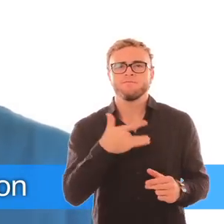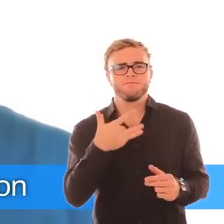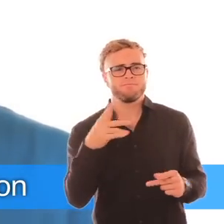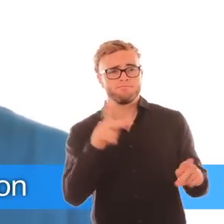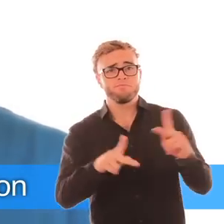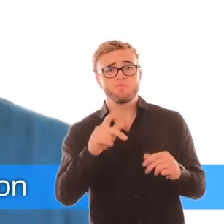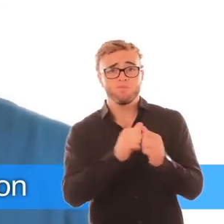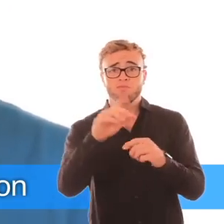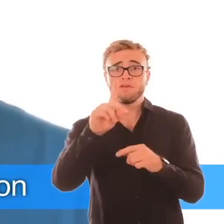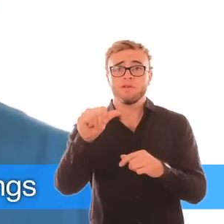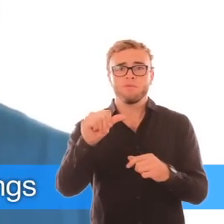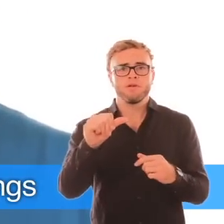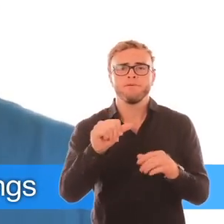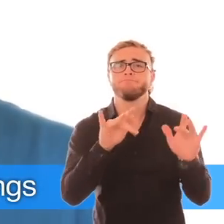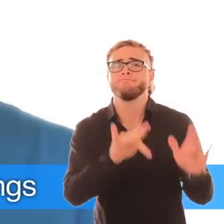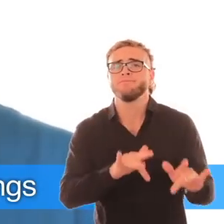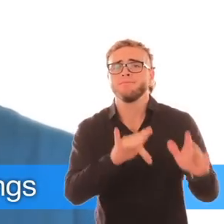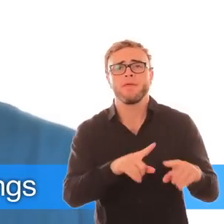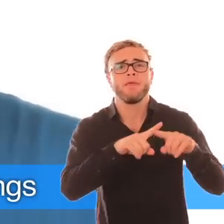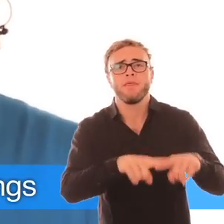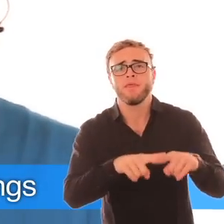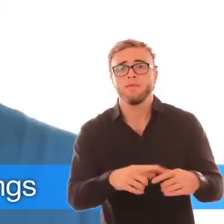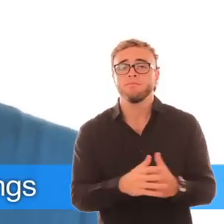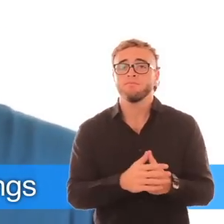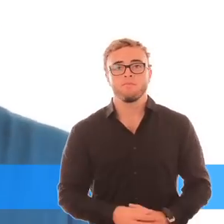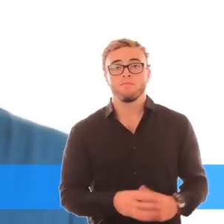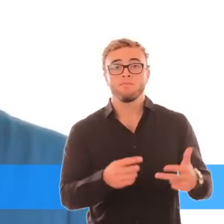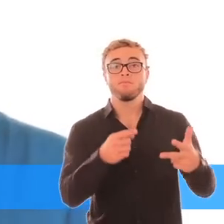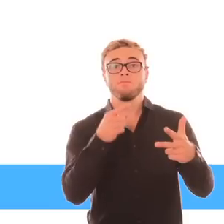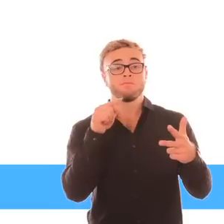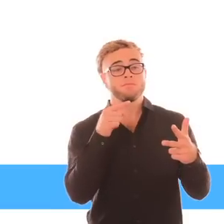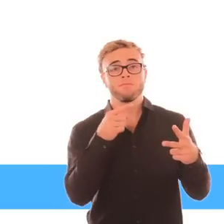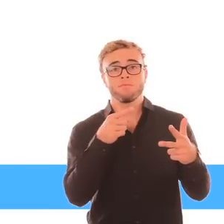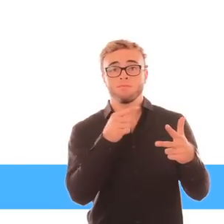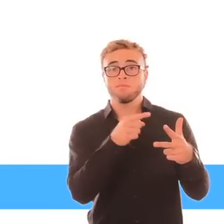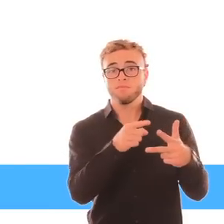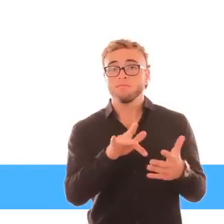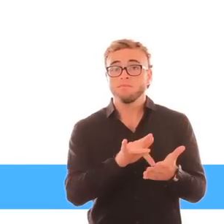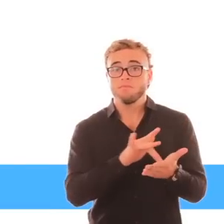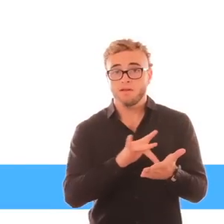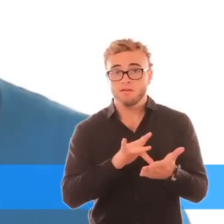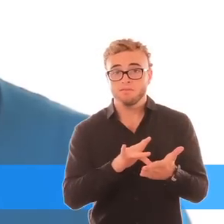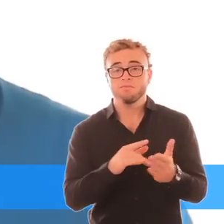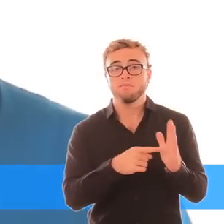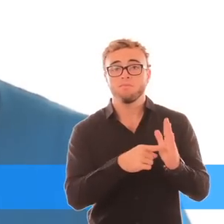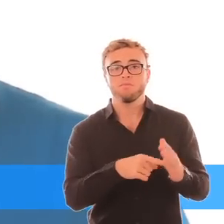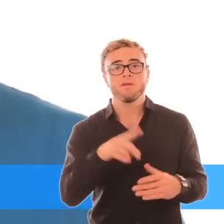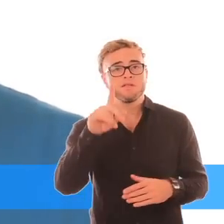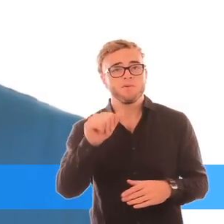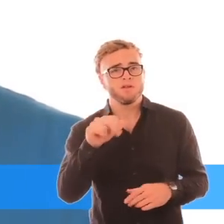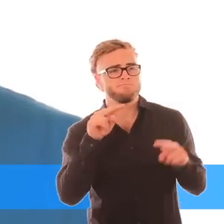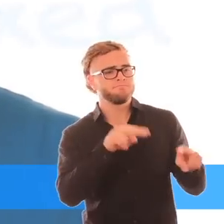of prevention campaigns or funding appeals that elicit feelings of dependency and pity. Under the medical model, disability is seen